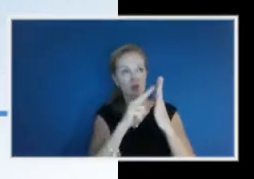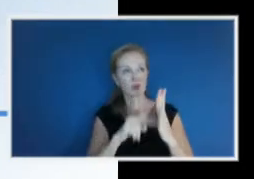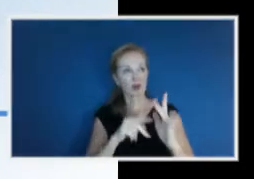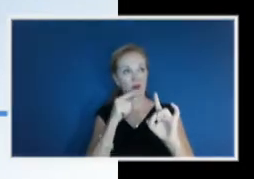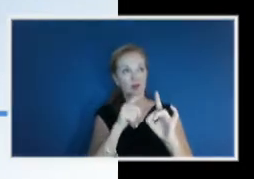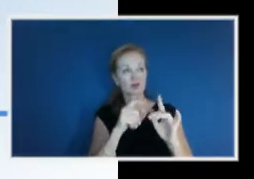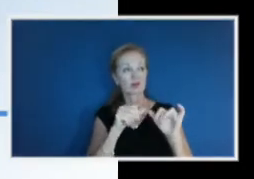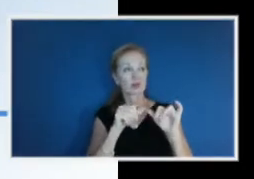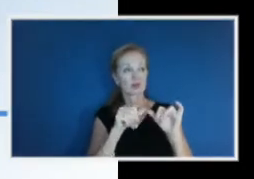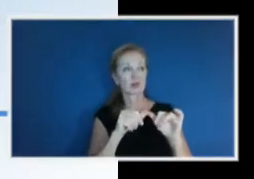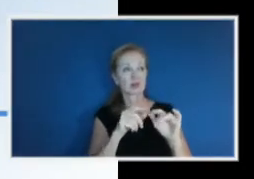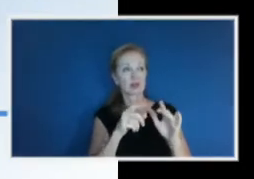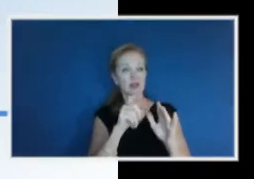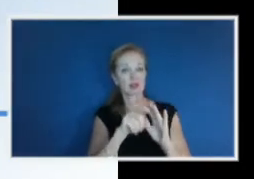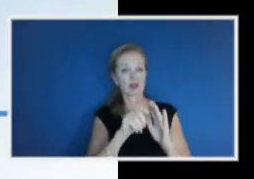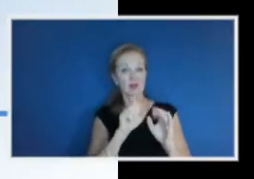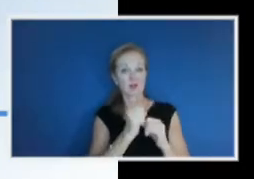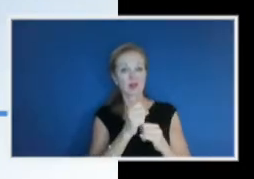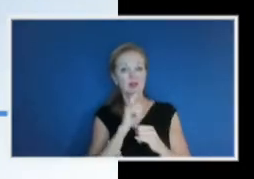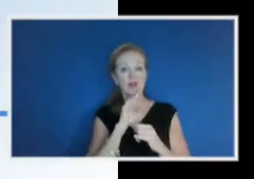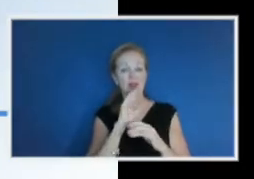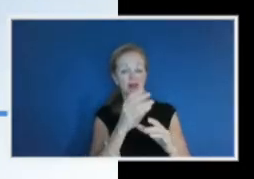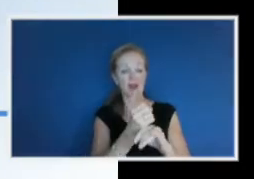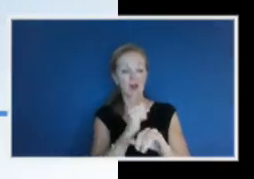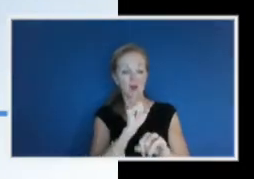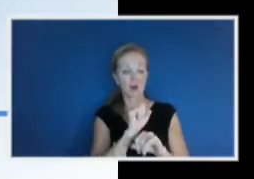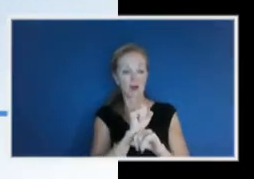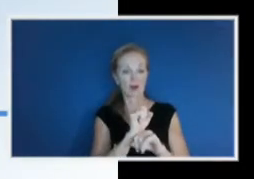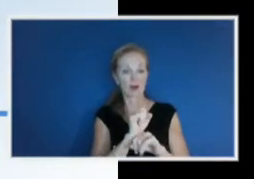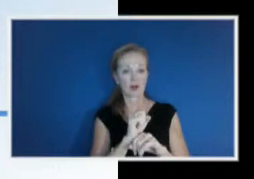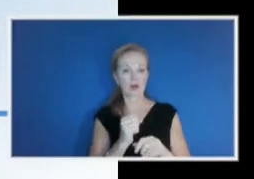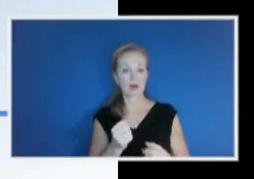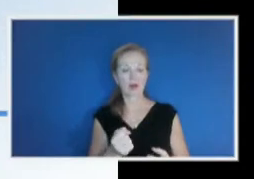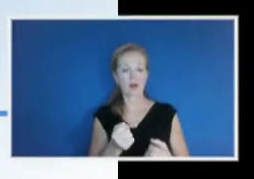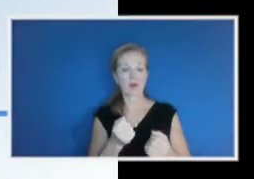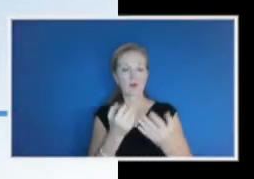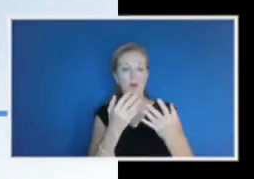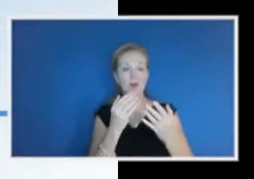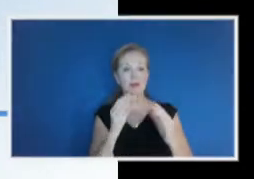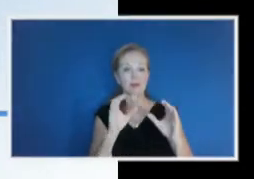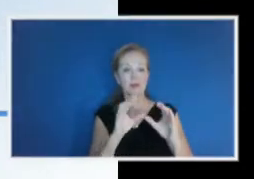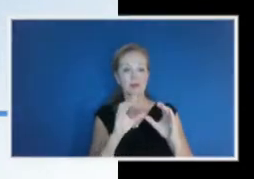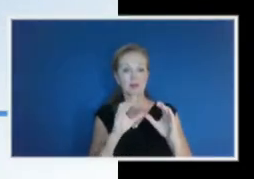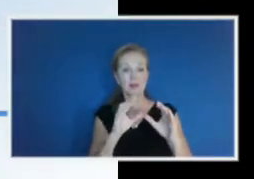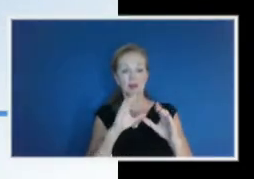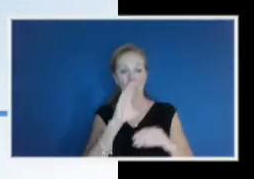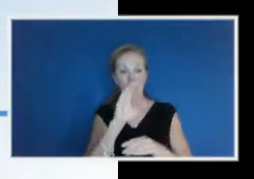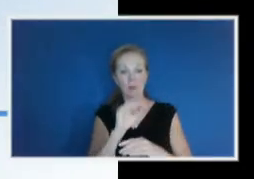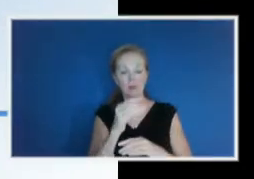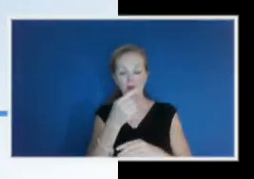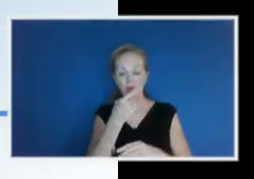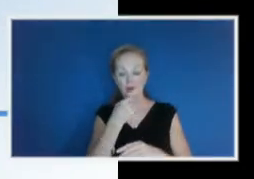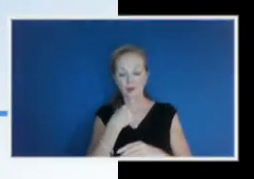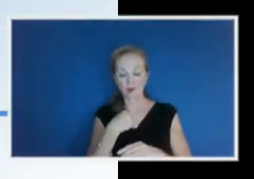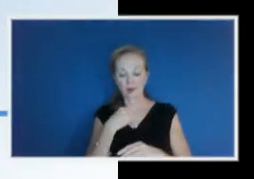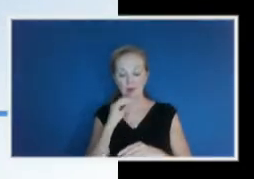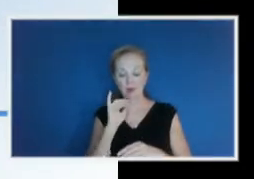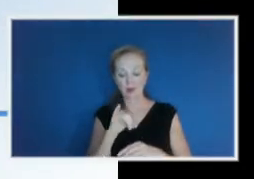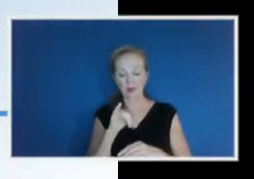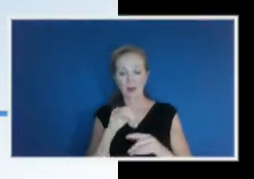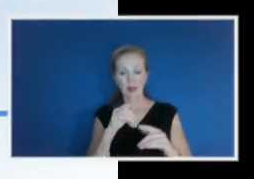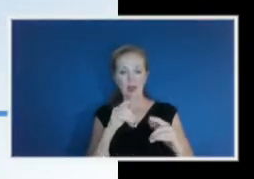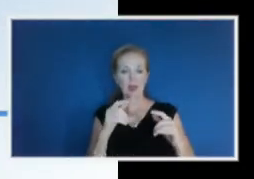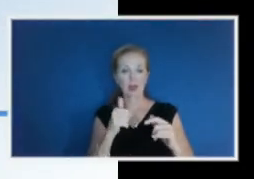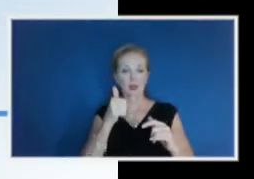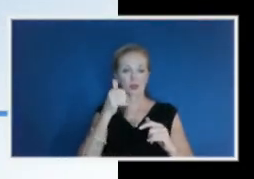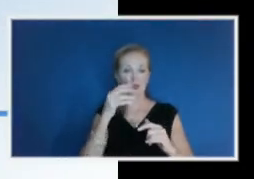to ensure that they get work. Many certified firms told us that for, larger firms that